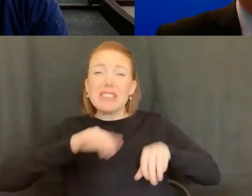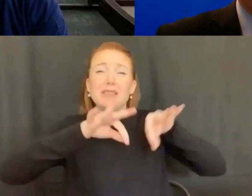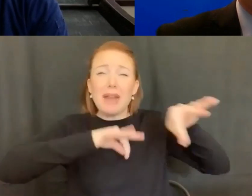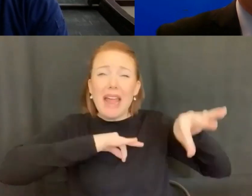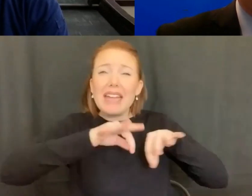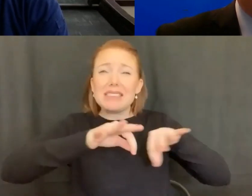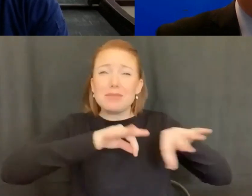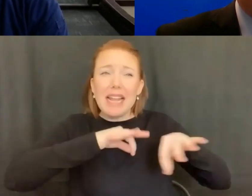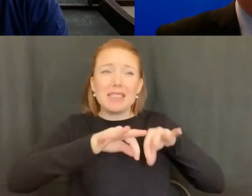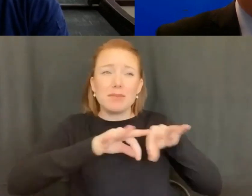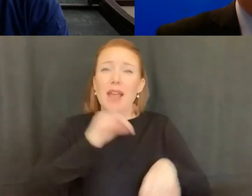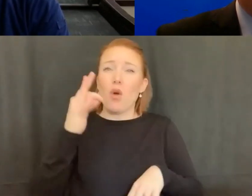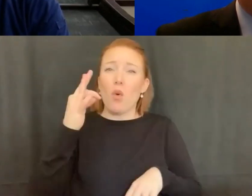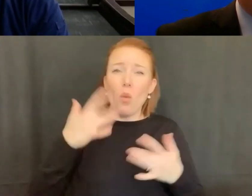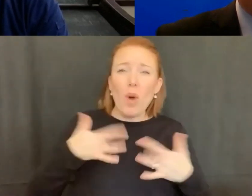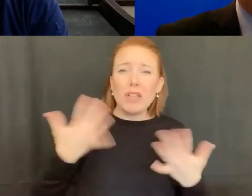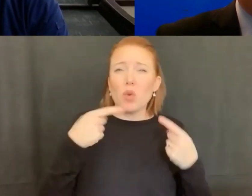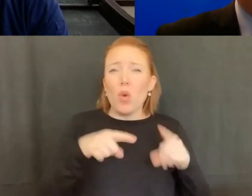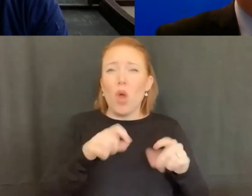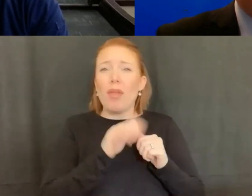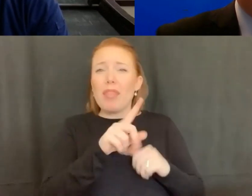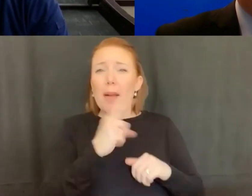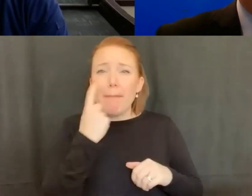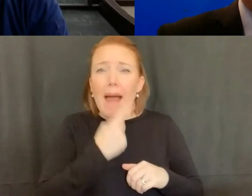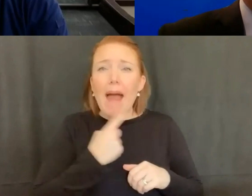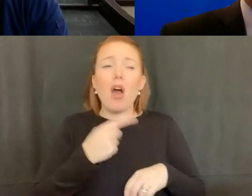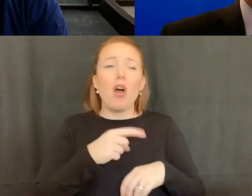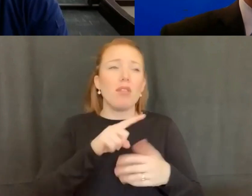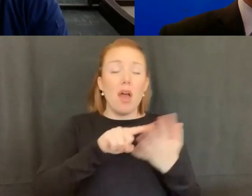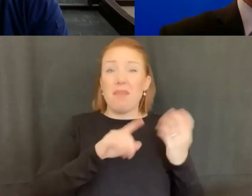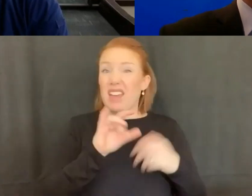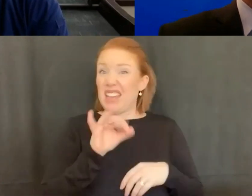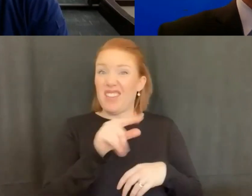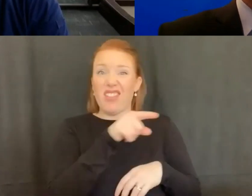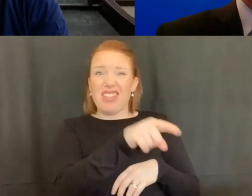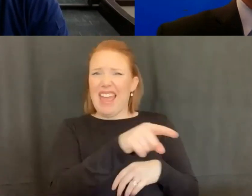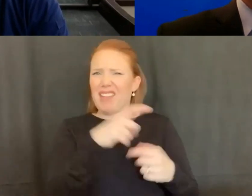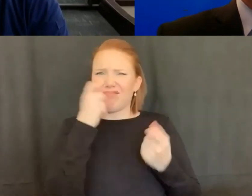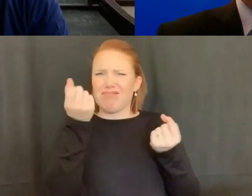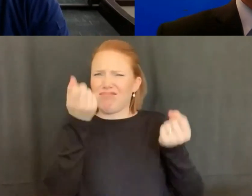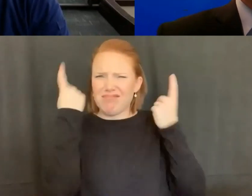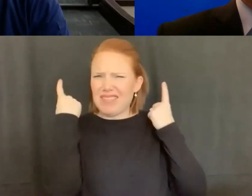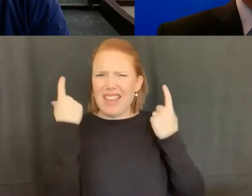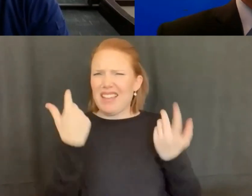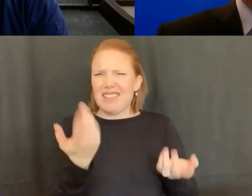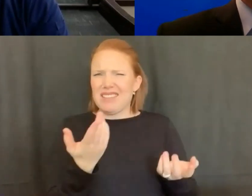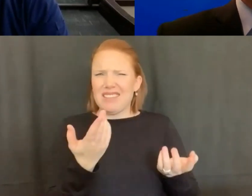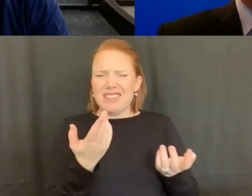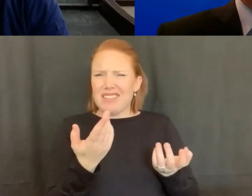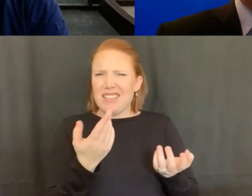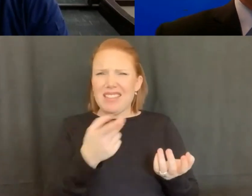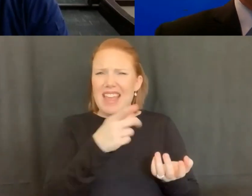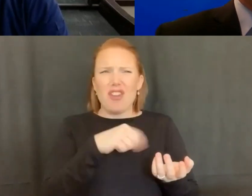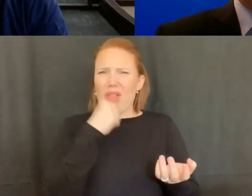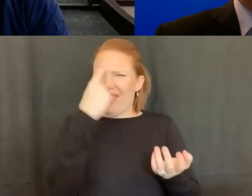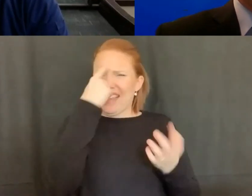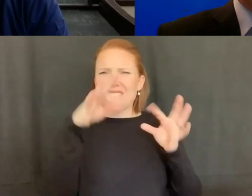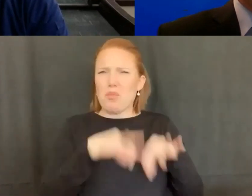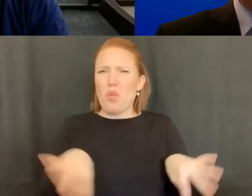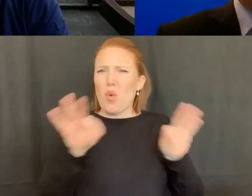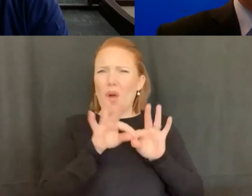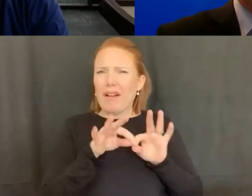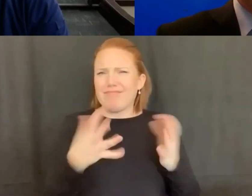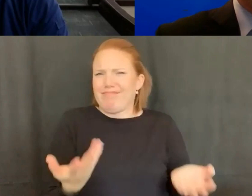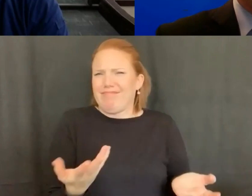that are going on in their mouth that need to be addressed, but if they don't understand that because you're not communicating it effectively enough, then